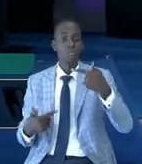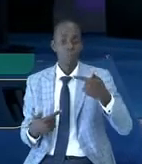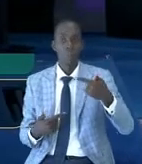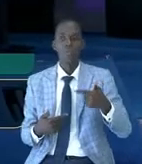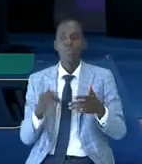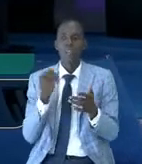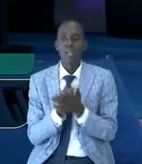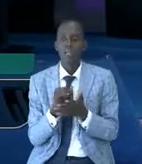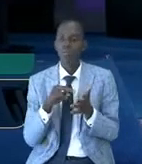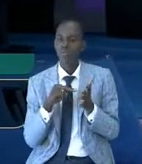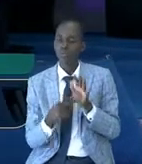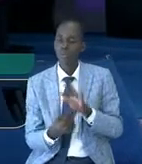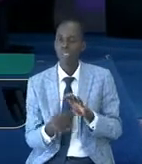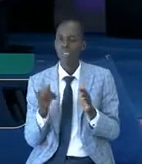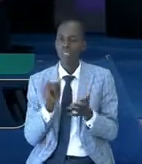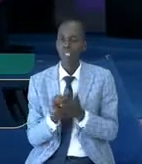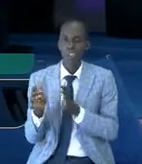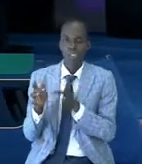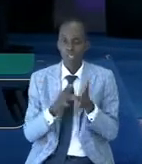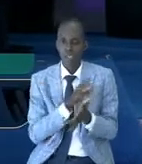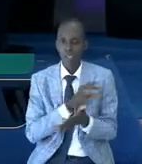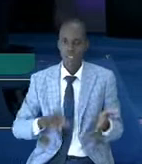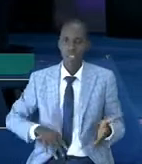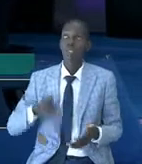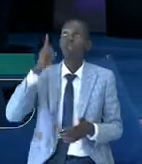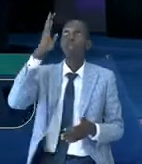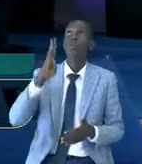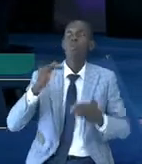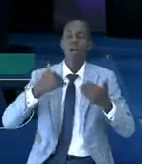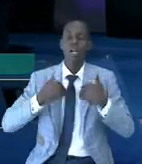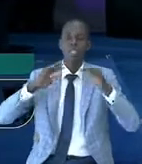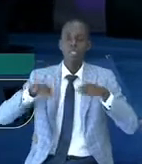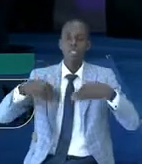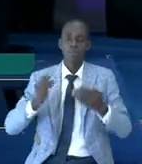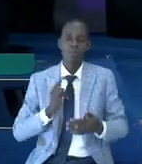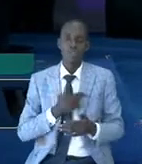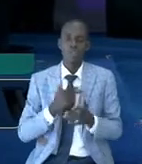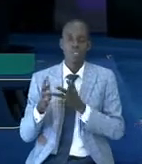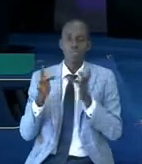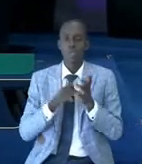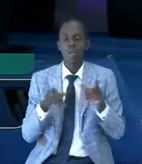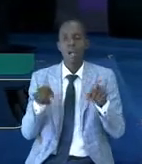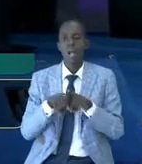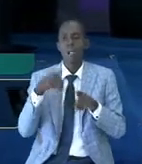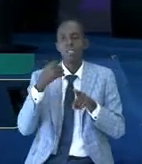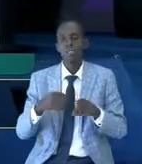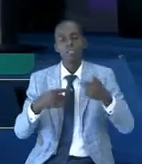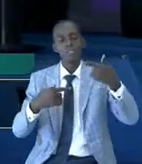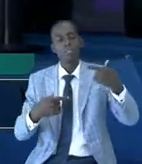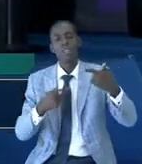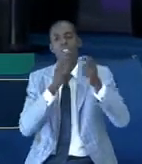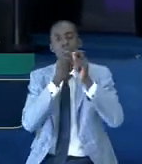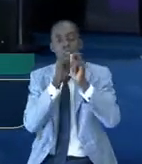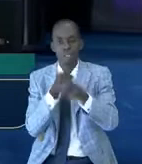Lord, the Heavenly Father, has given to us as the gift. John chapter